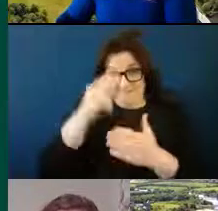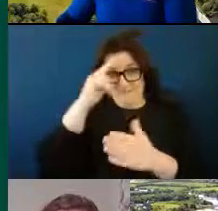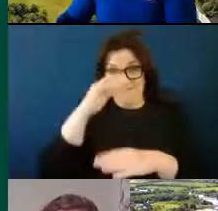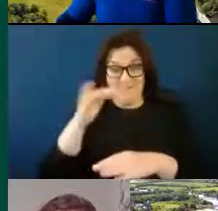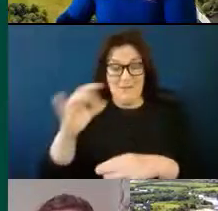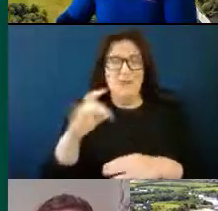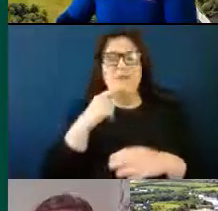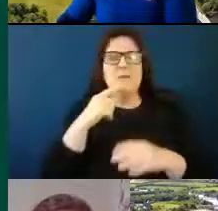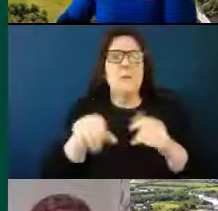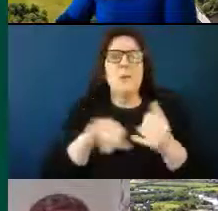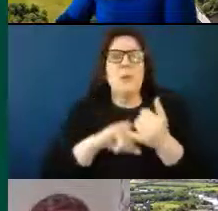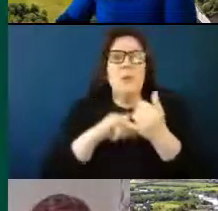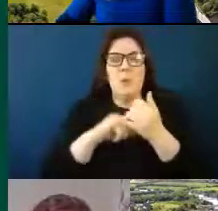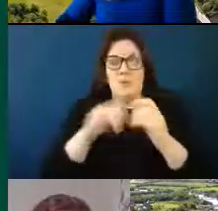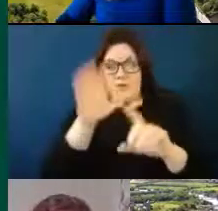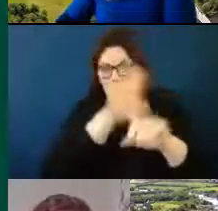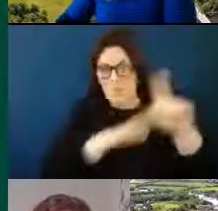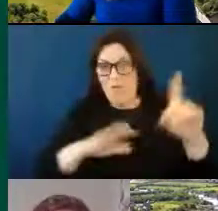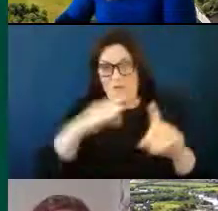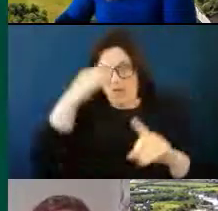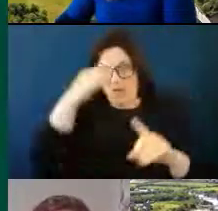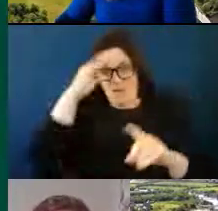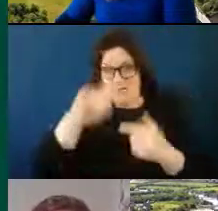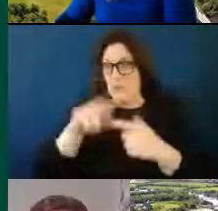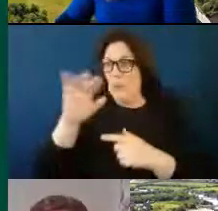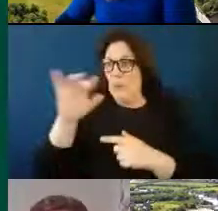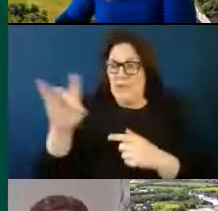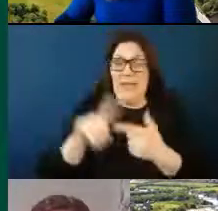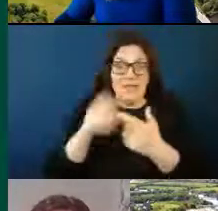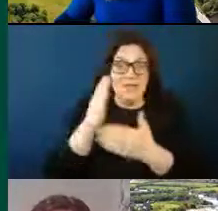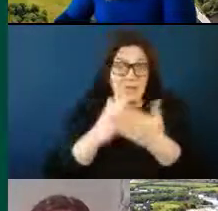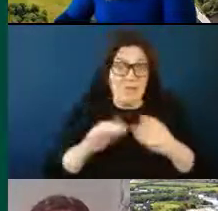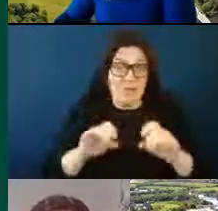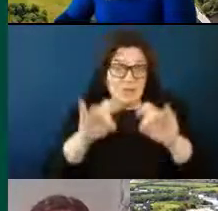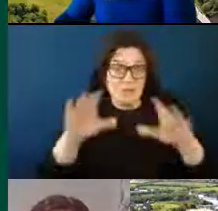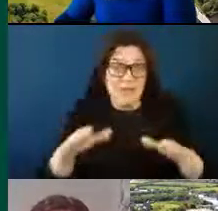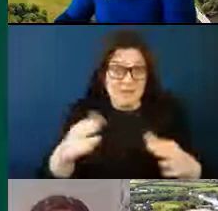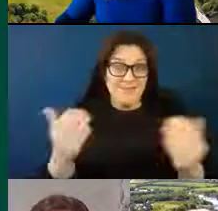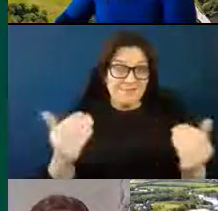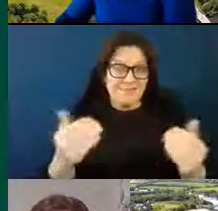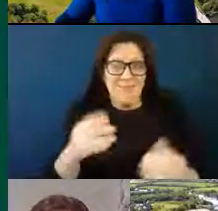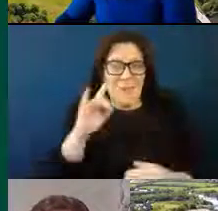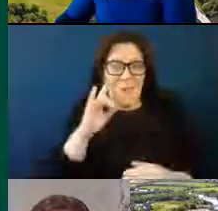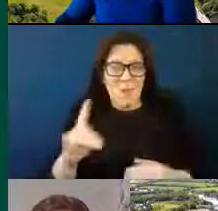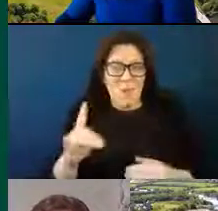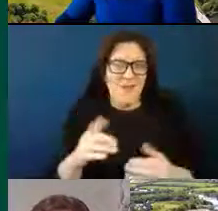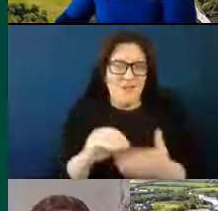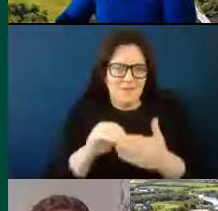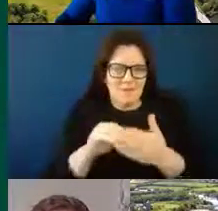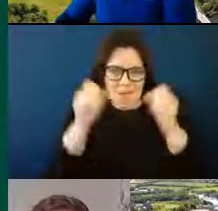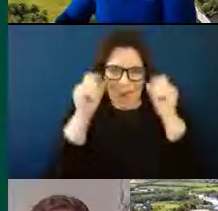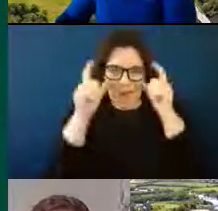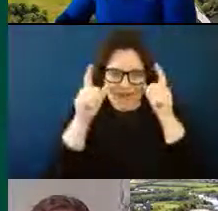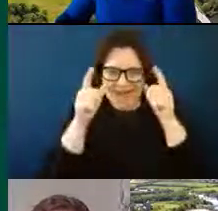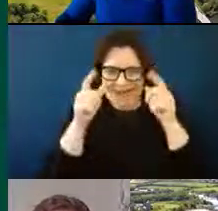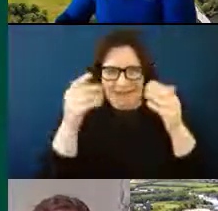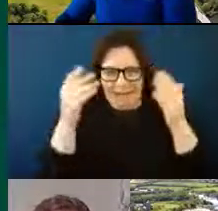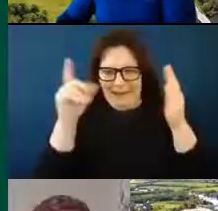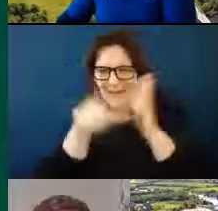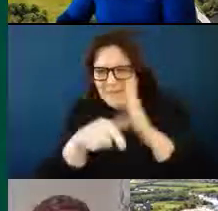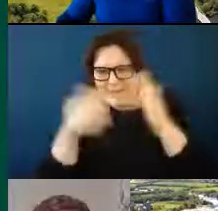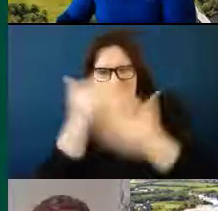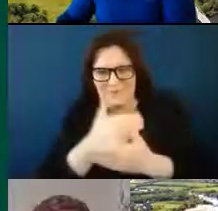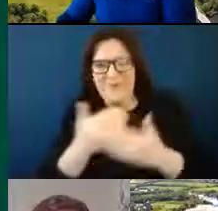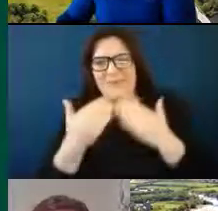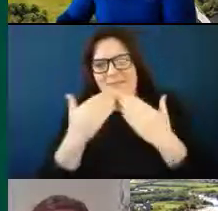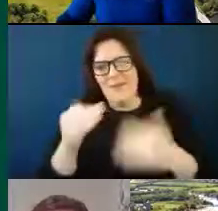joining us from across the country, the UK and as far as Australia. I hope that you've managed to stay awake so late into the evening, and thank